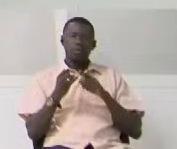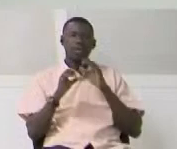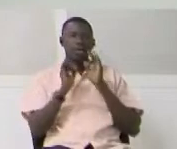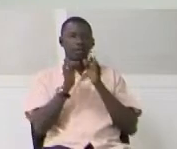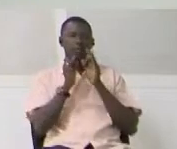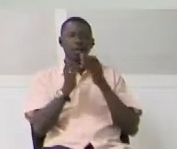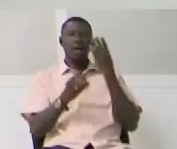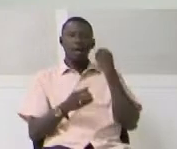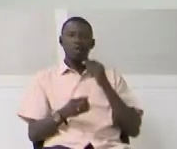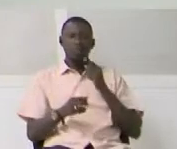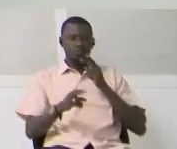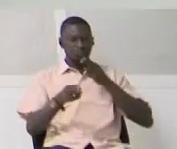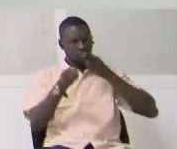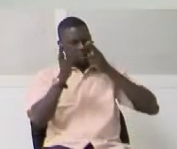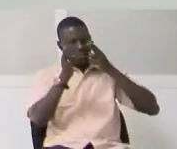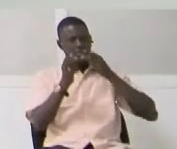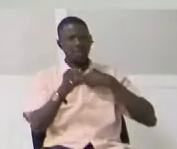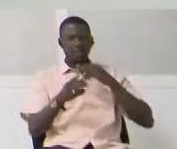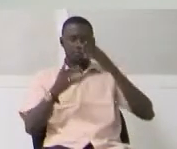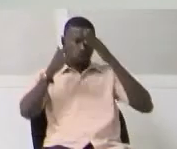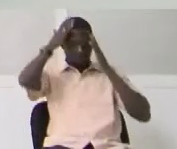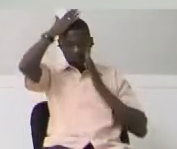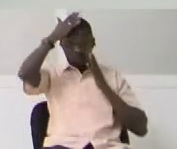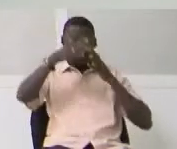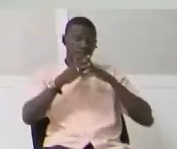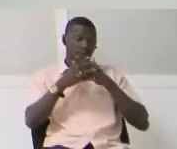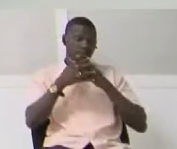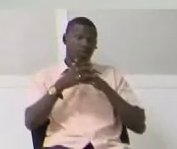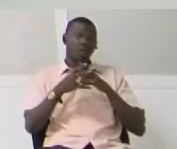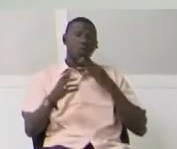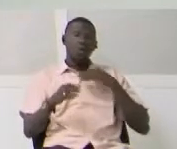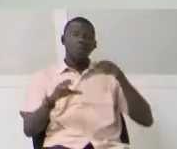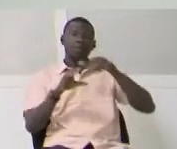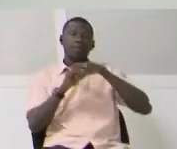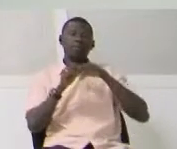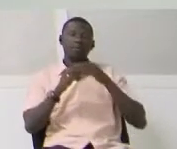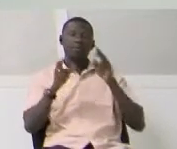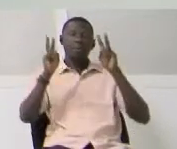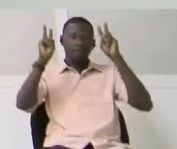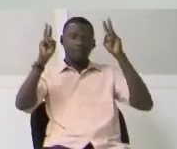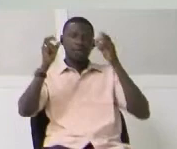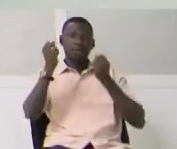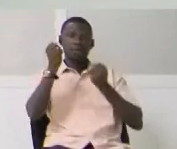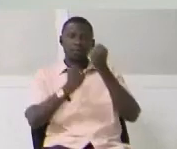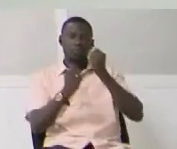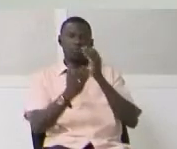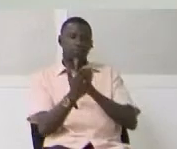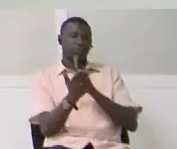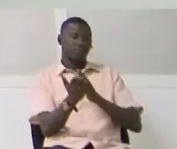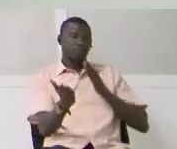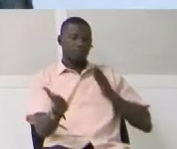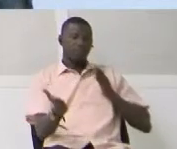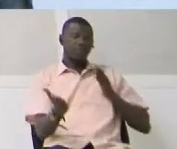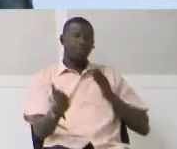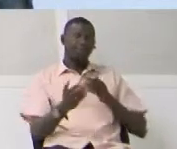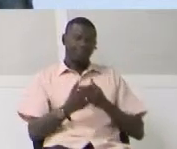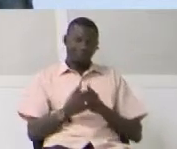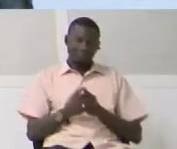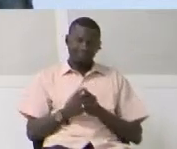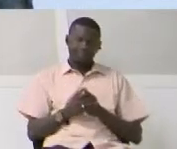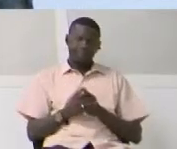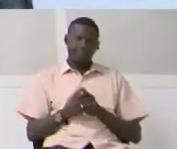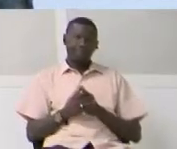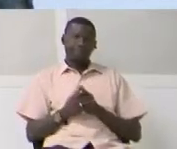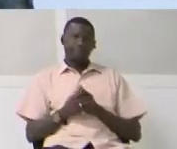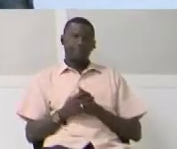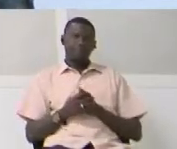was shot by the soldiers who were part of Yaya Jammeh's convoy. Waxon nga ñu fi ni ko soldari fetele